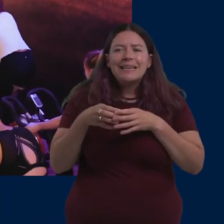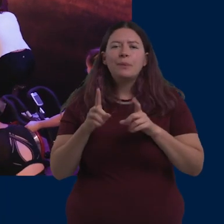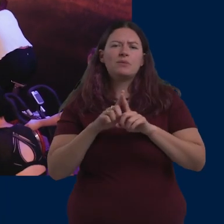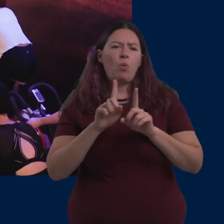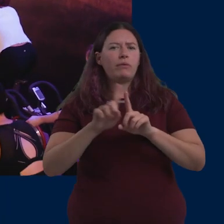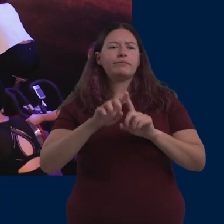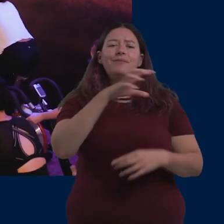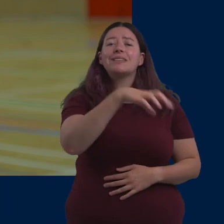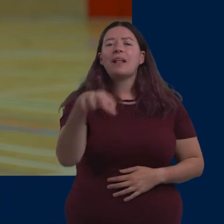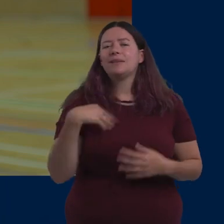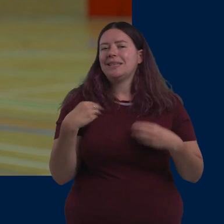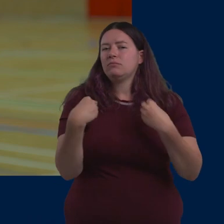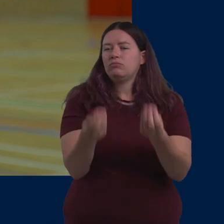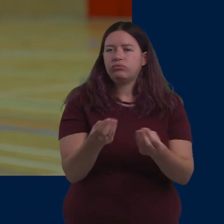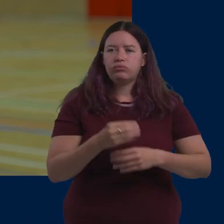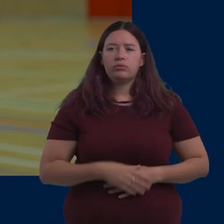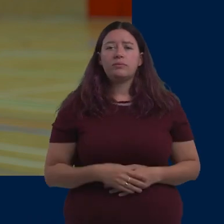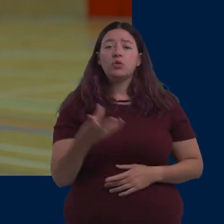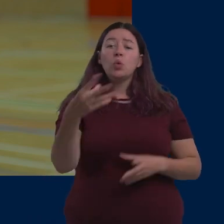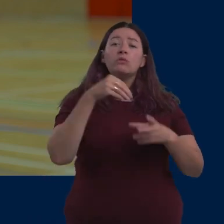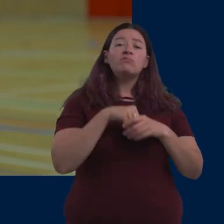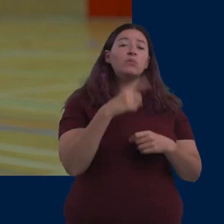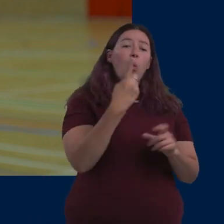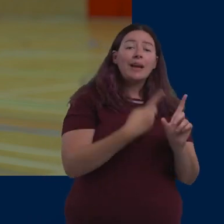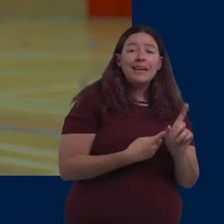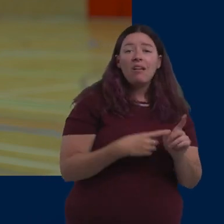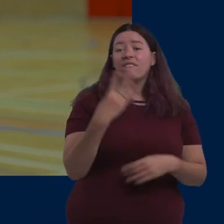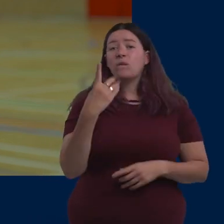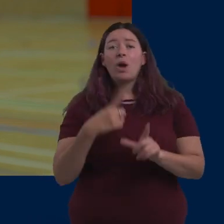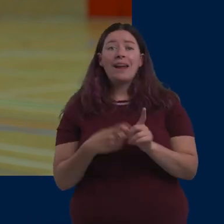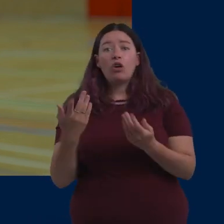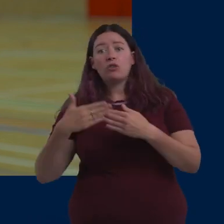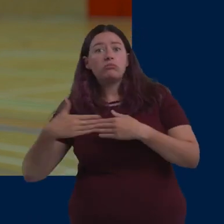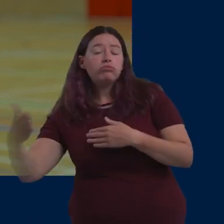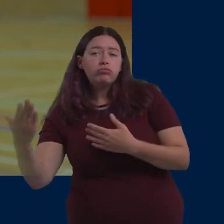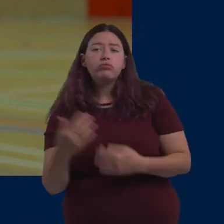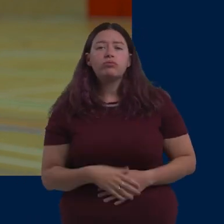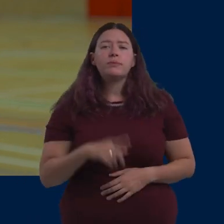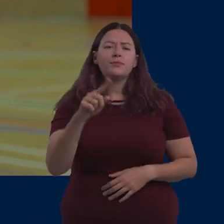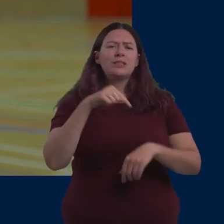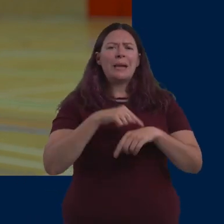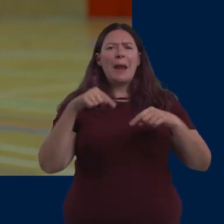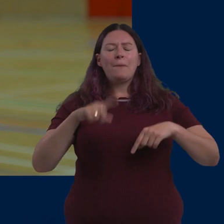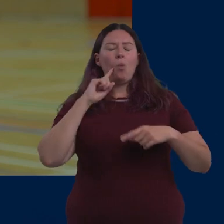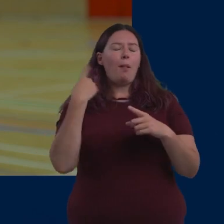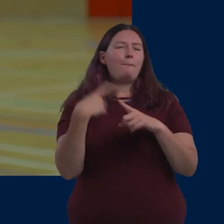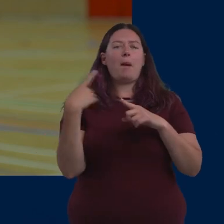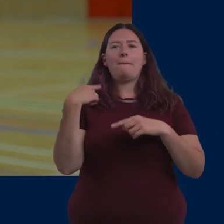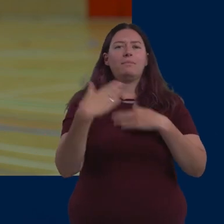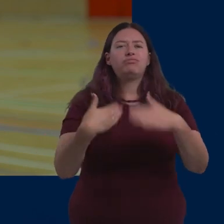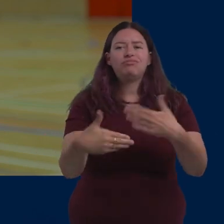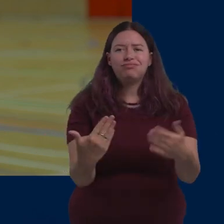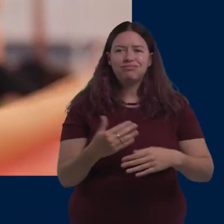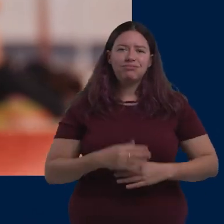the facilities we have on offer. Whether you are joining us for 1 year, 4 years, or even longer, your time as an Edinburgh student will